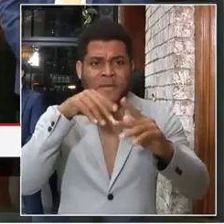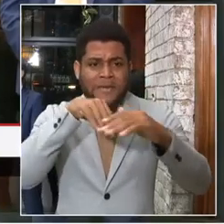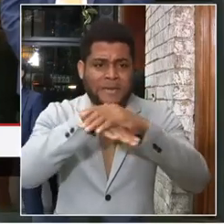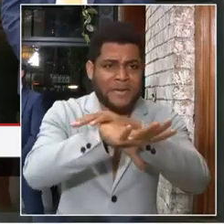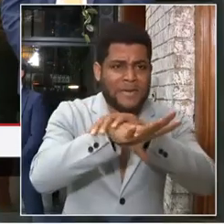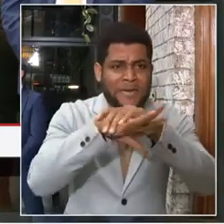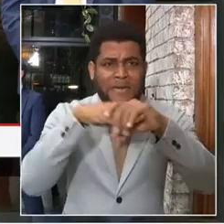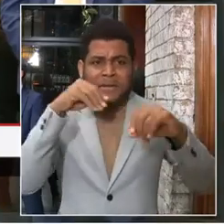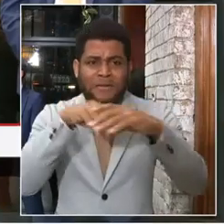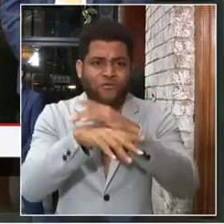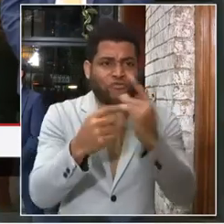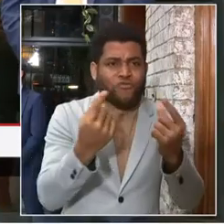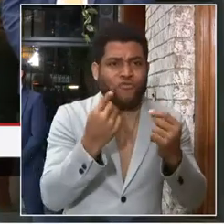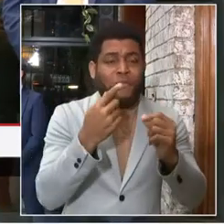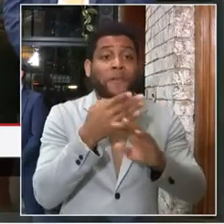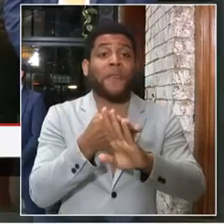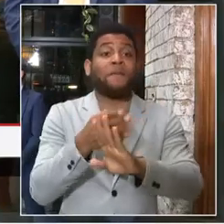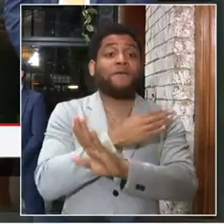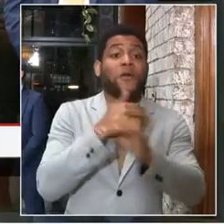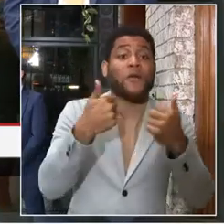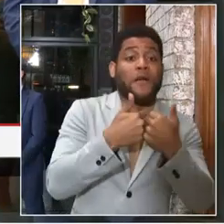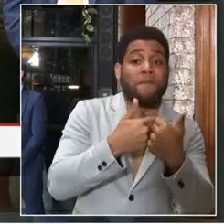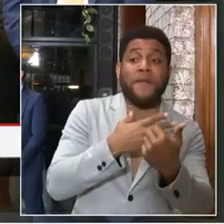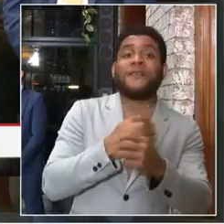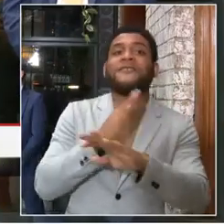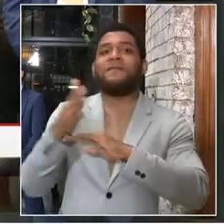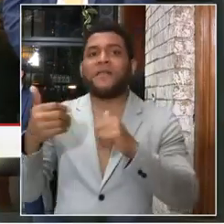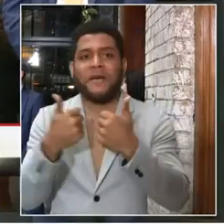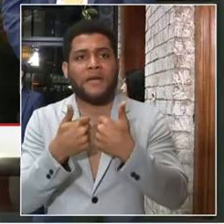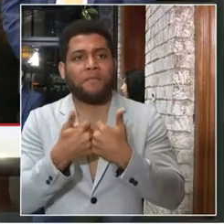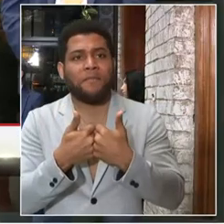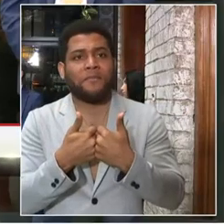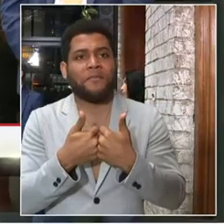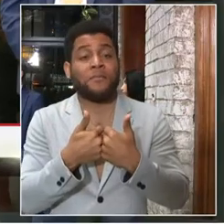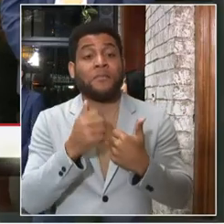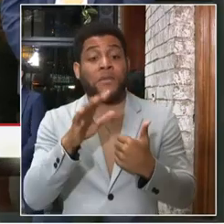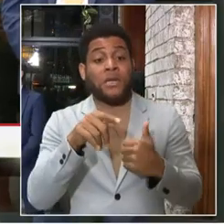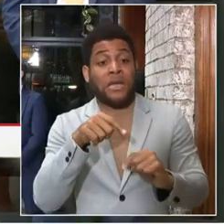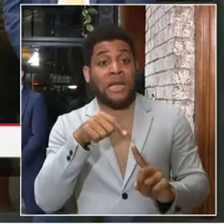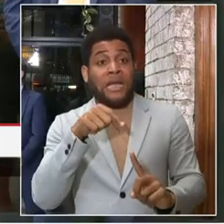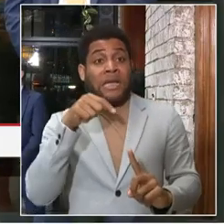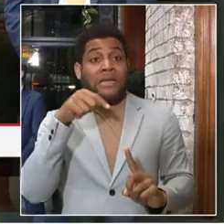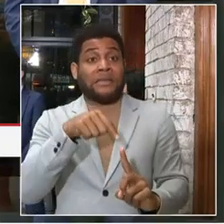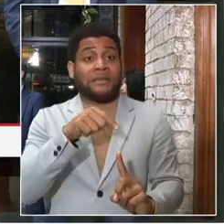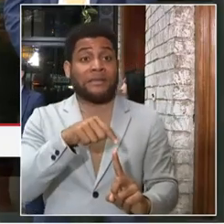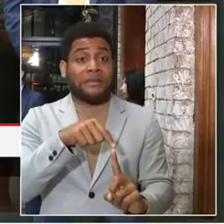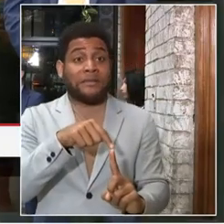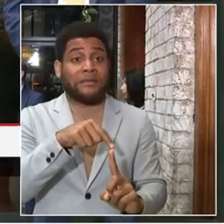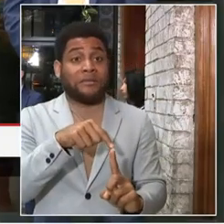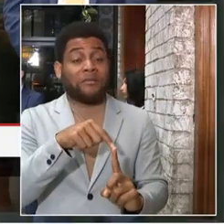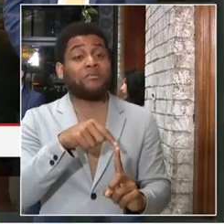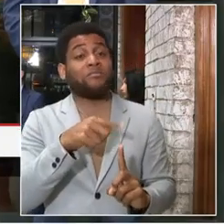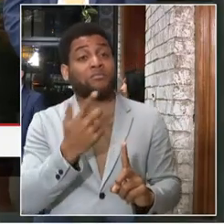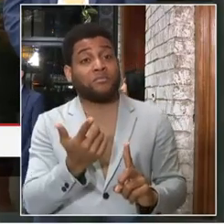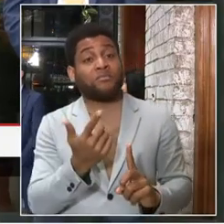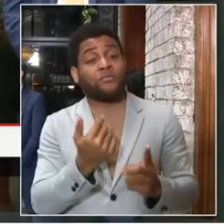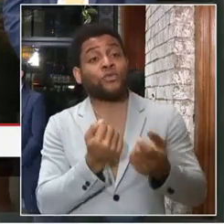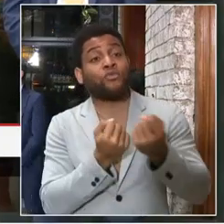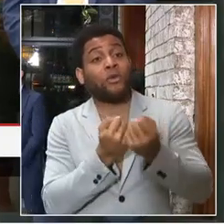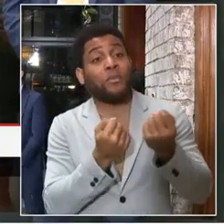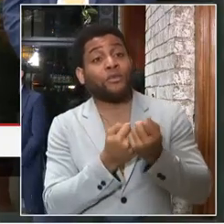and after games. This destination supports 20,000